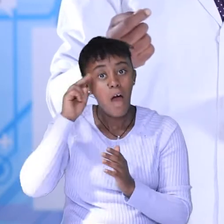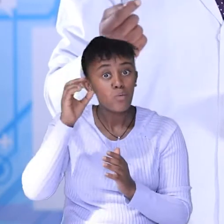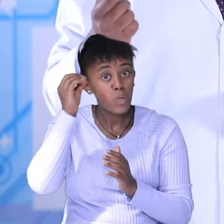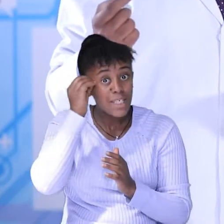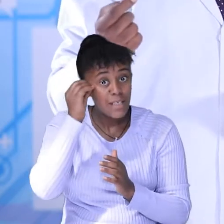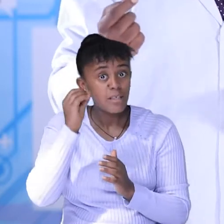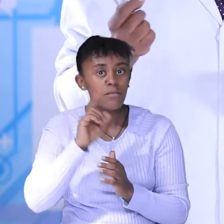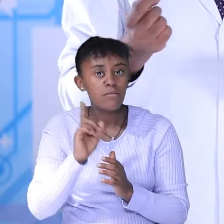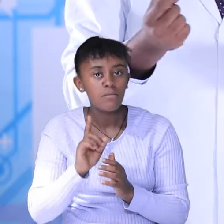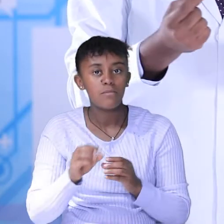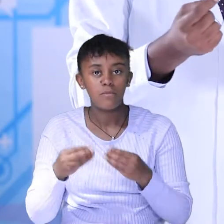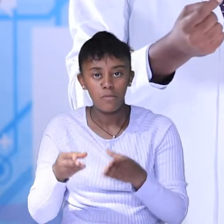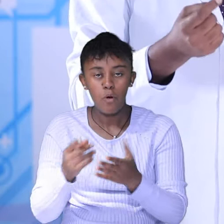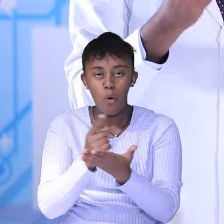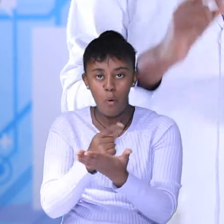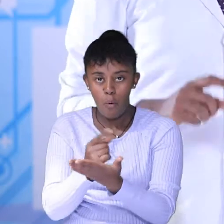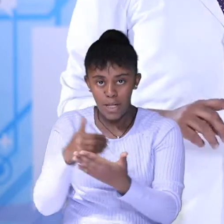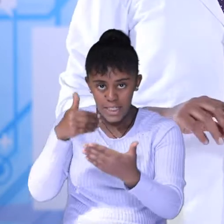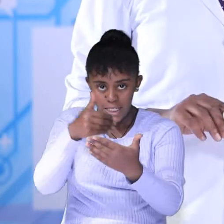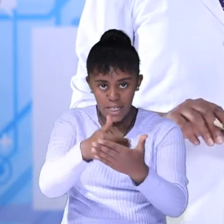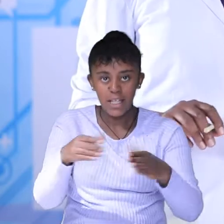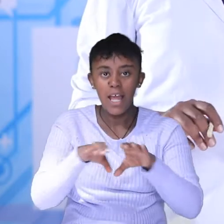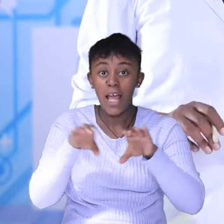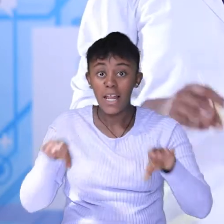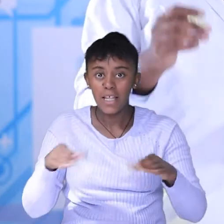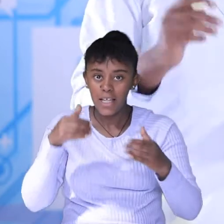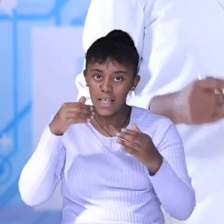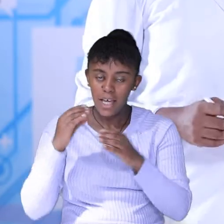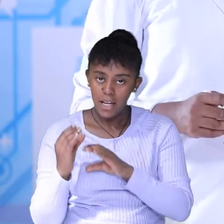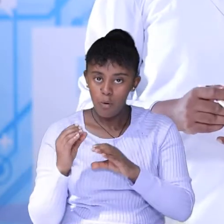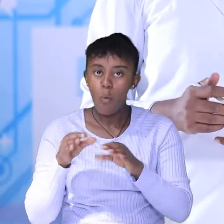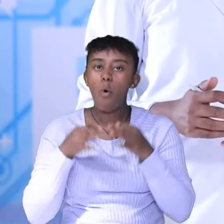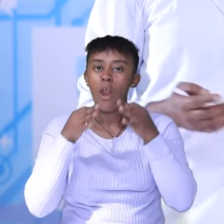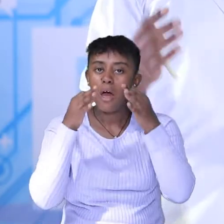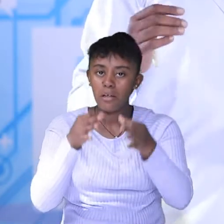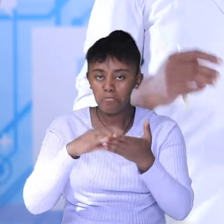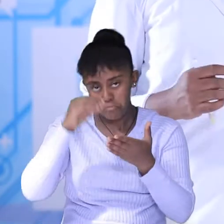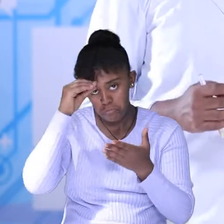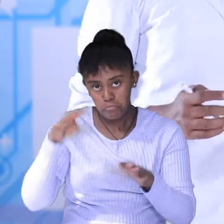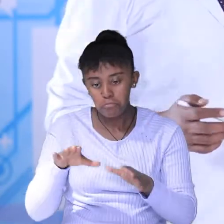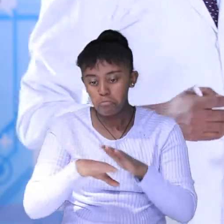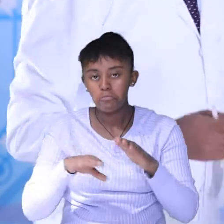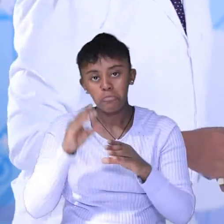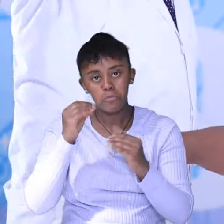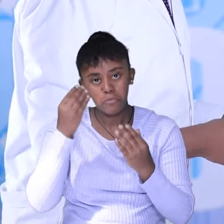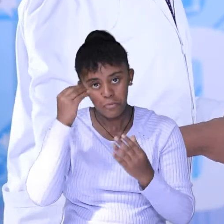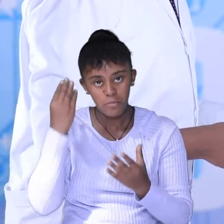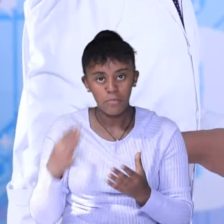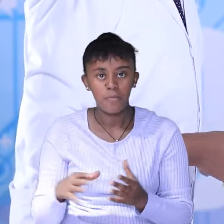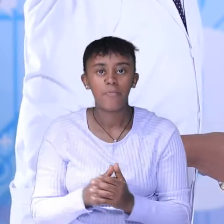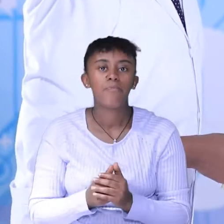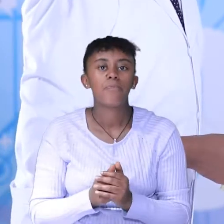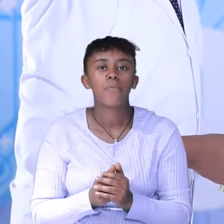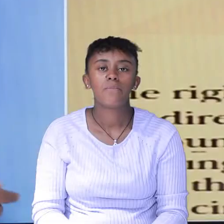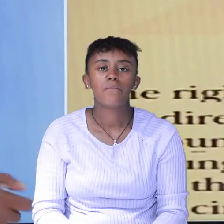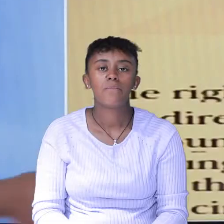brought the compass nearer to a current carrying conductor. I hope you have learned this in lower grade. Therefore, let's